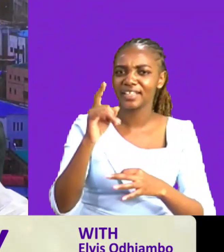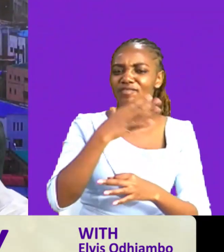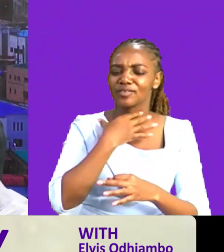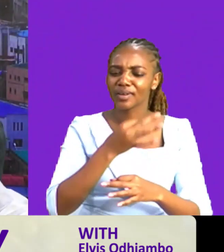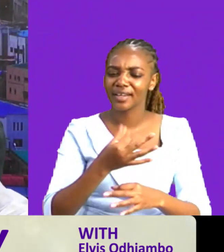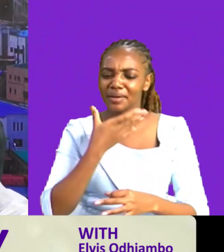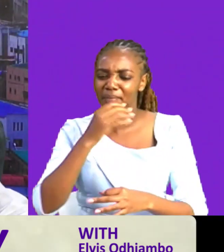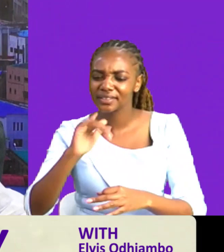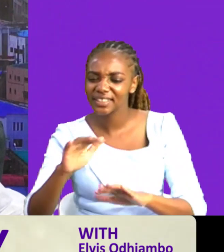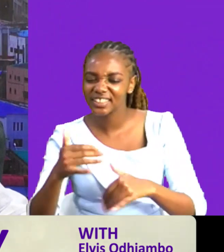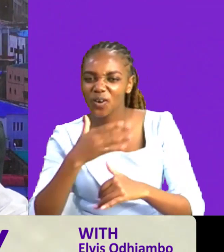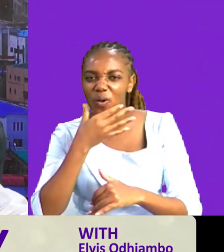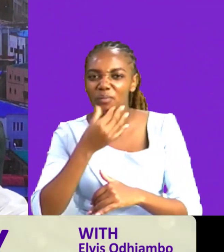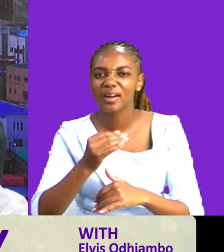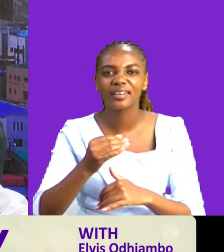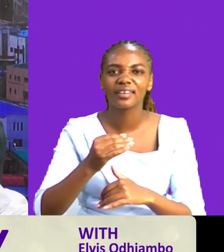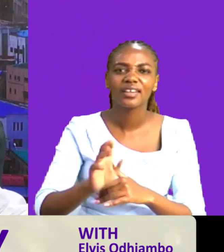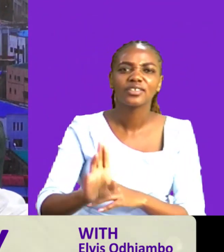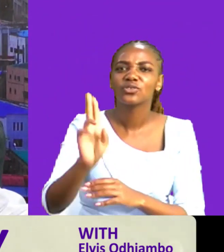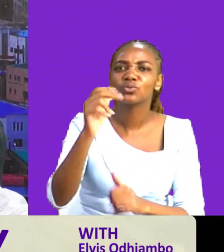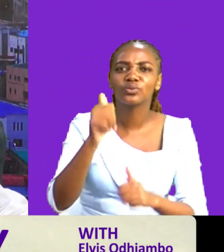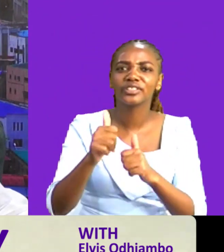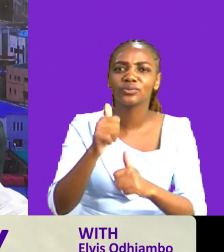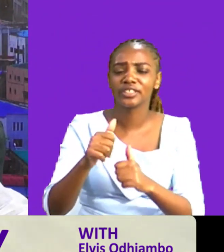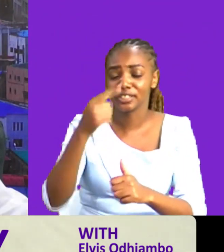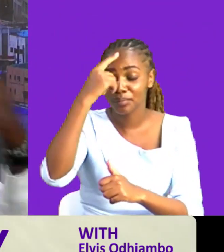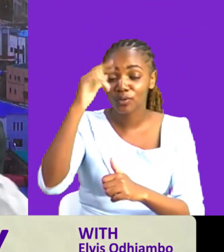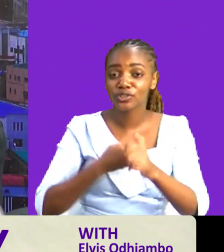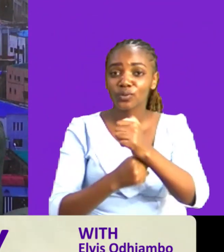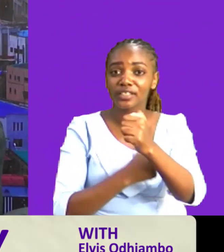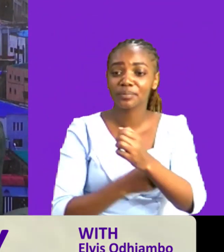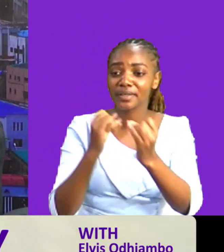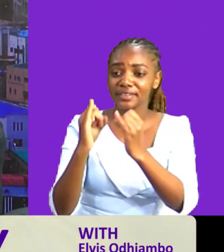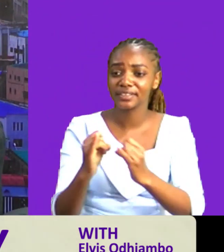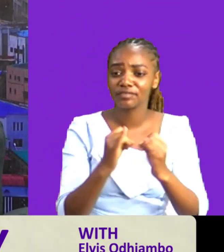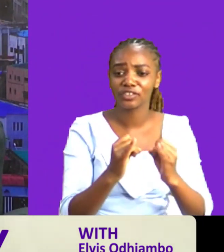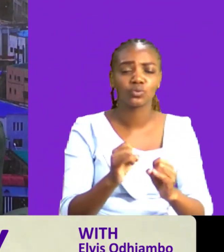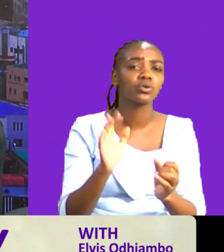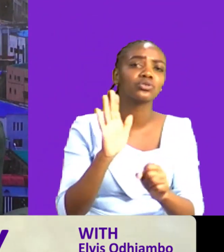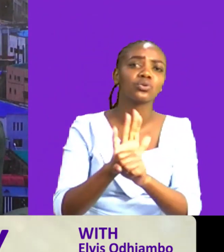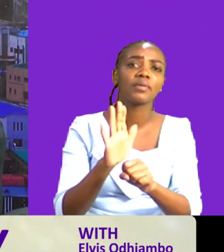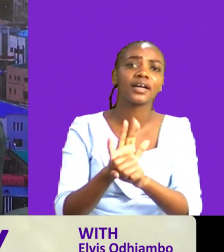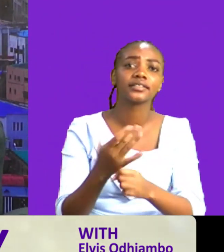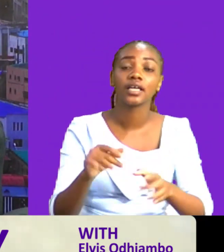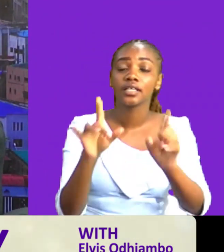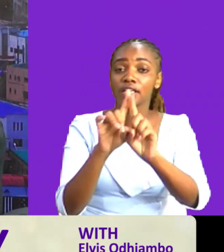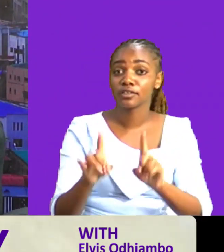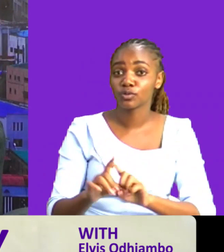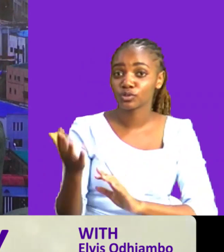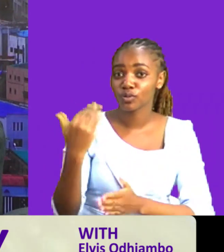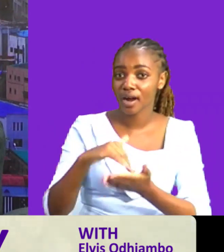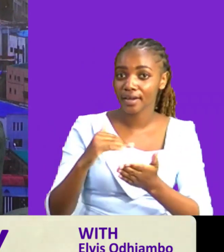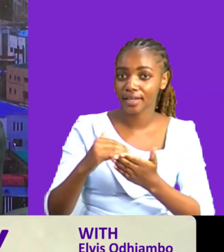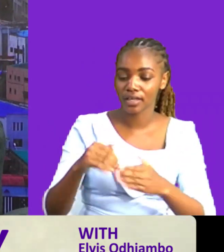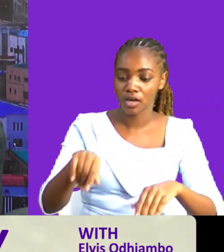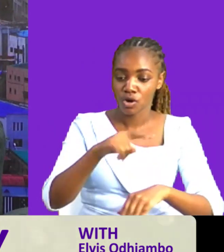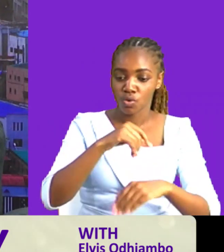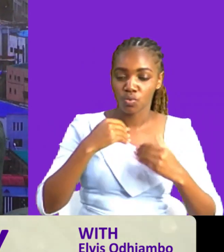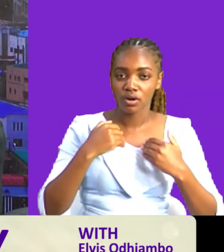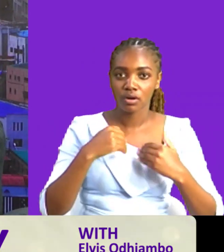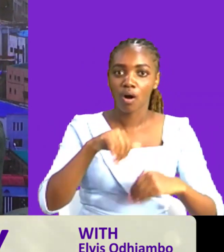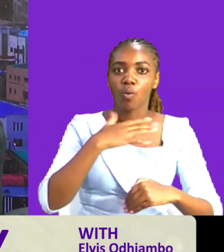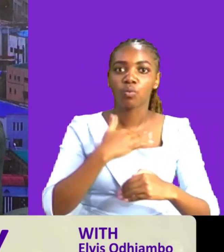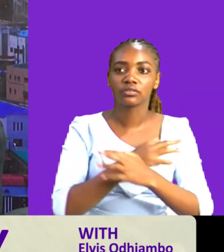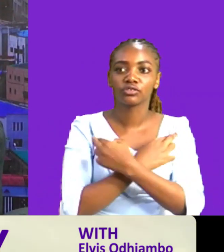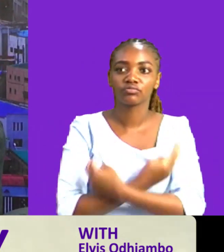Manchester United fan. You're supporting the individual too much. But then again, ladies and gentlemen, we want to take a